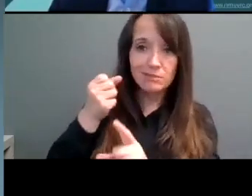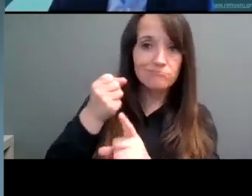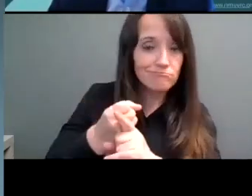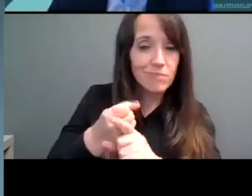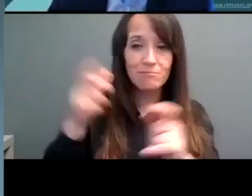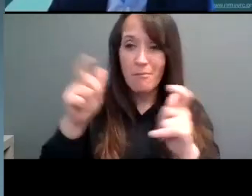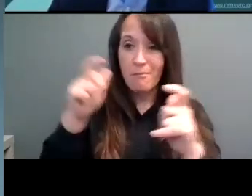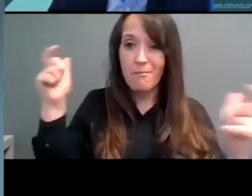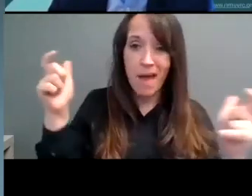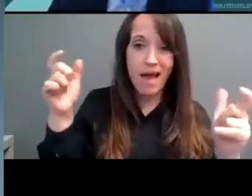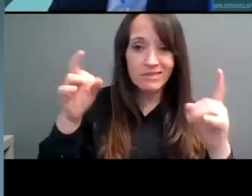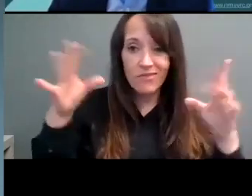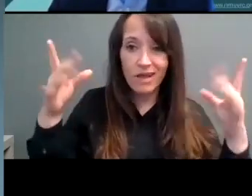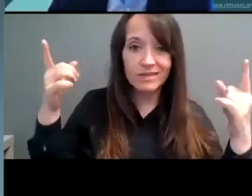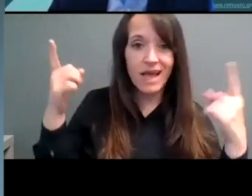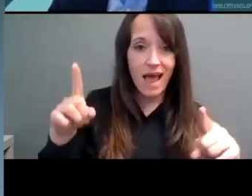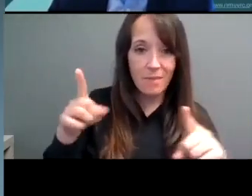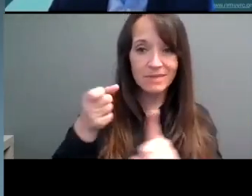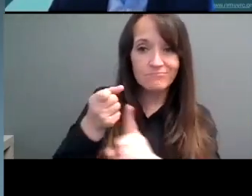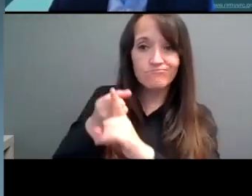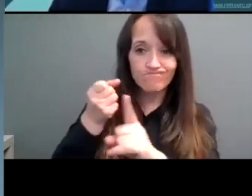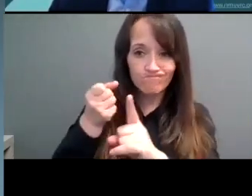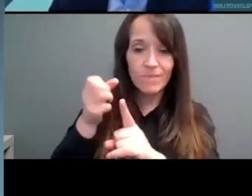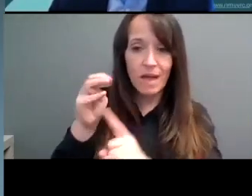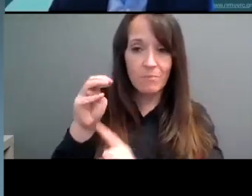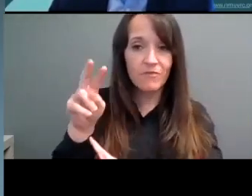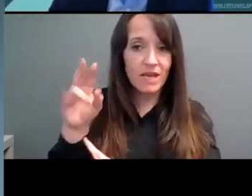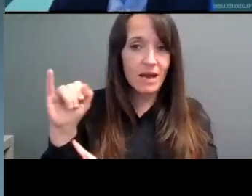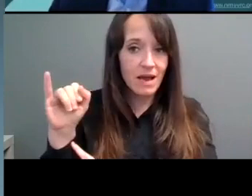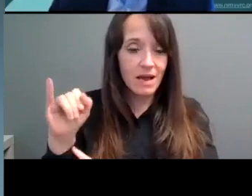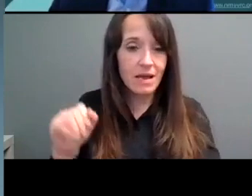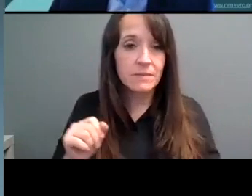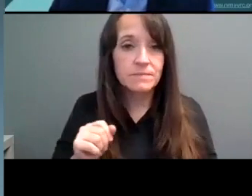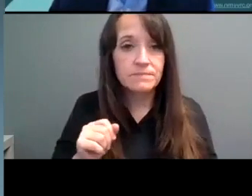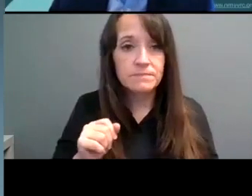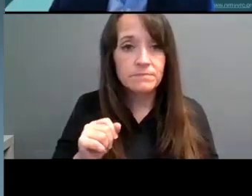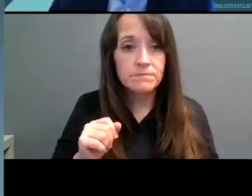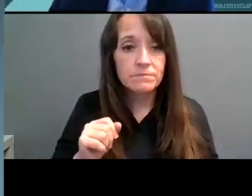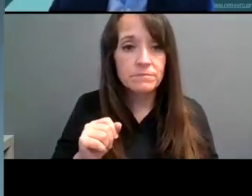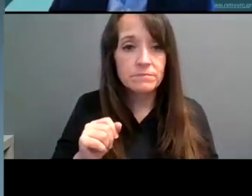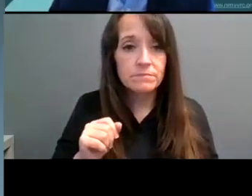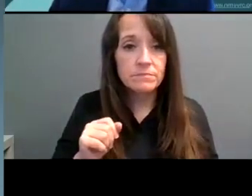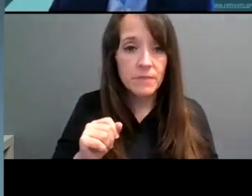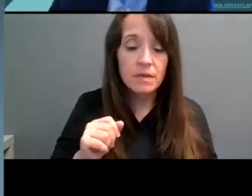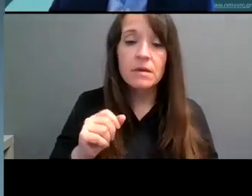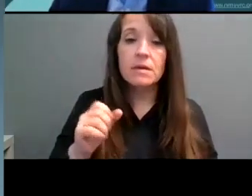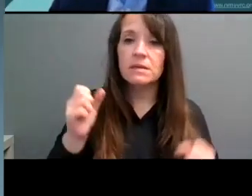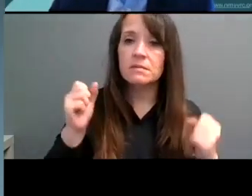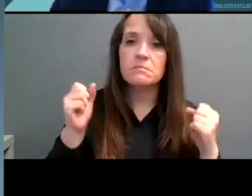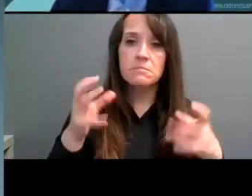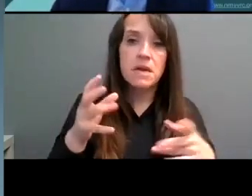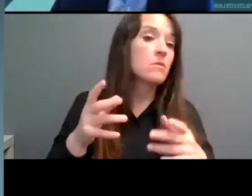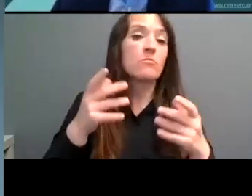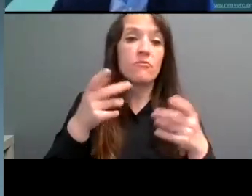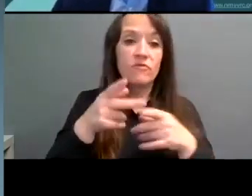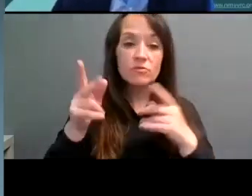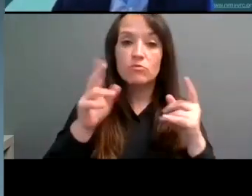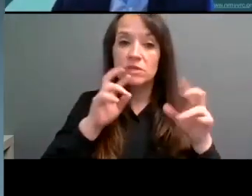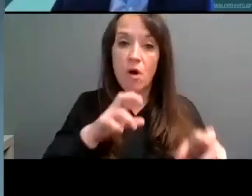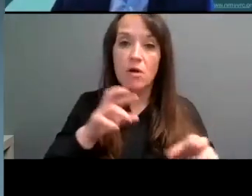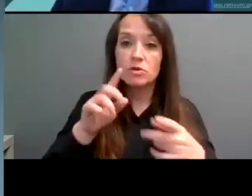responded have professionally responded to a mass violence incident.